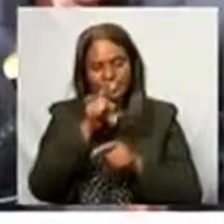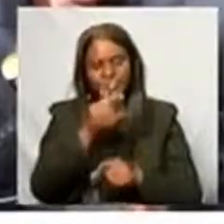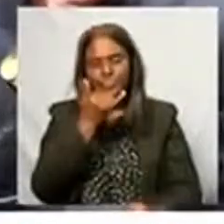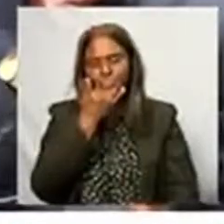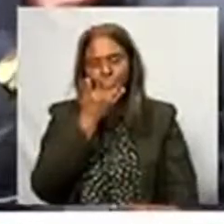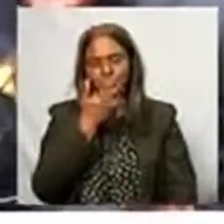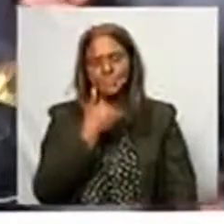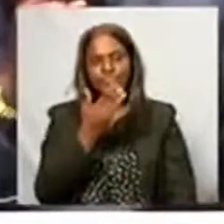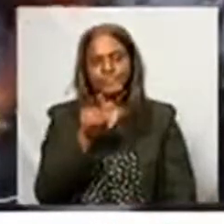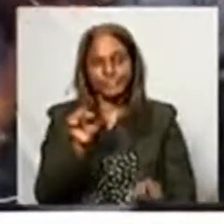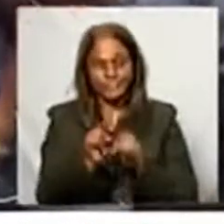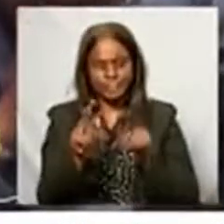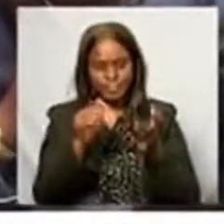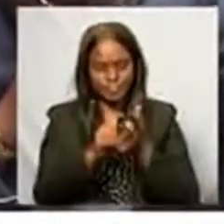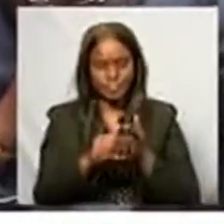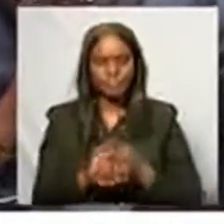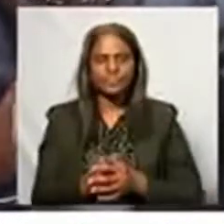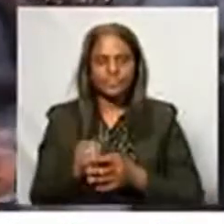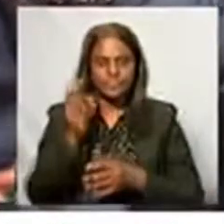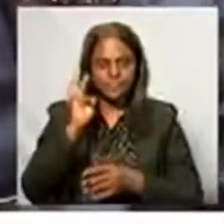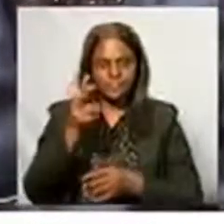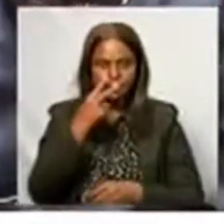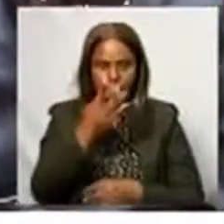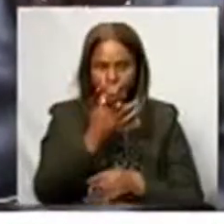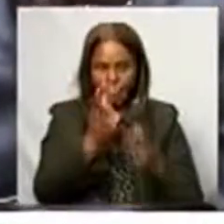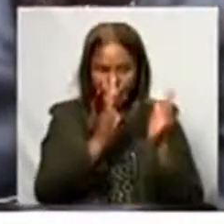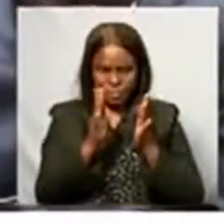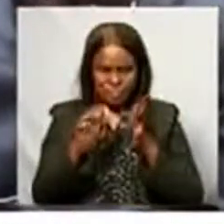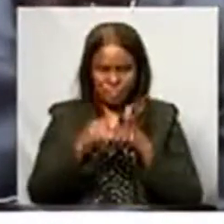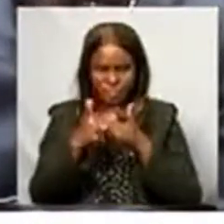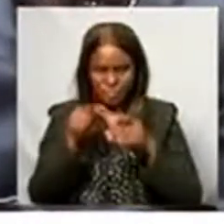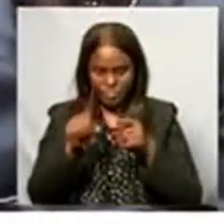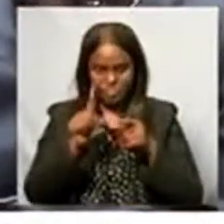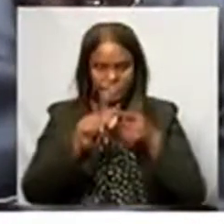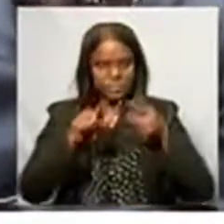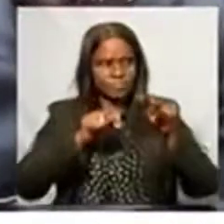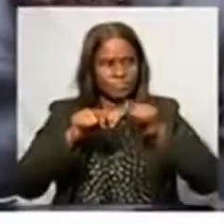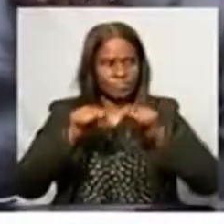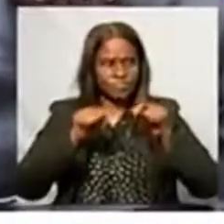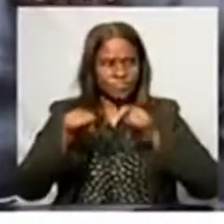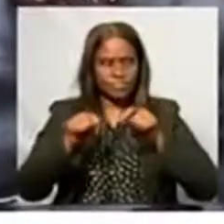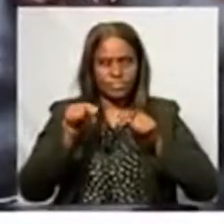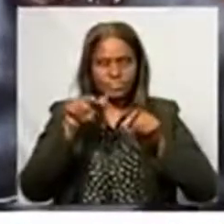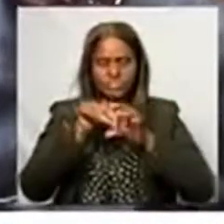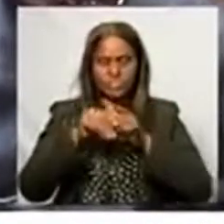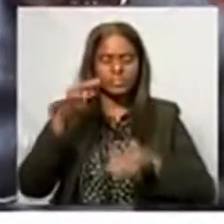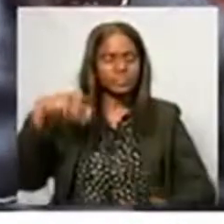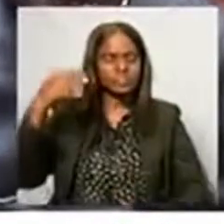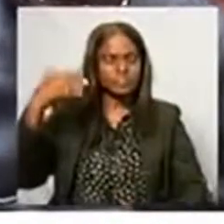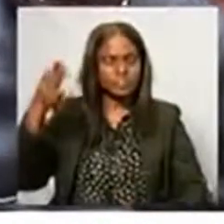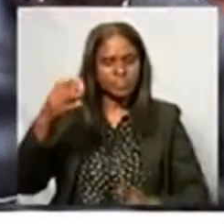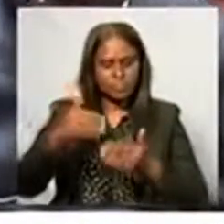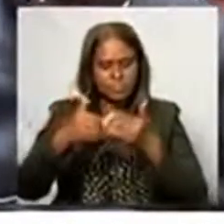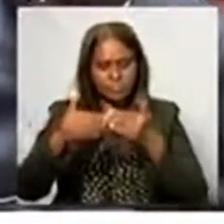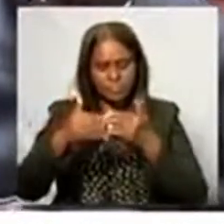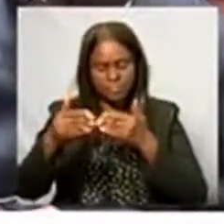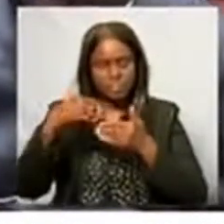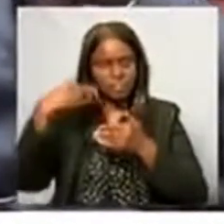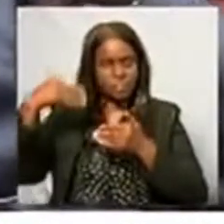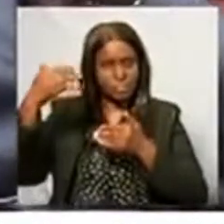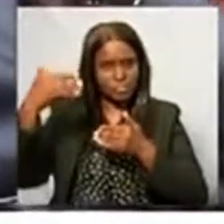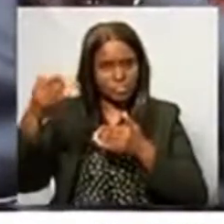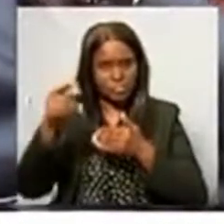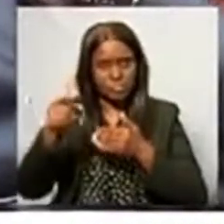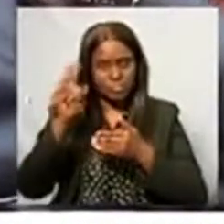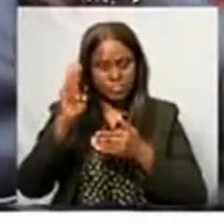oversight, and we will look at measures on how to control that in future. Going forward,